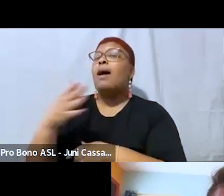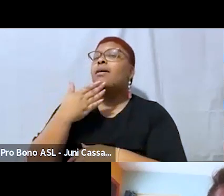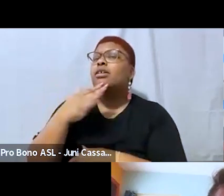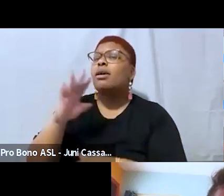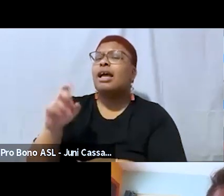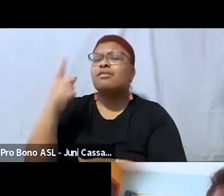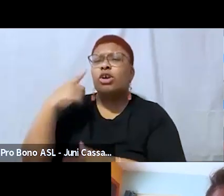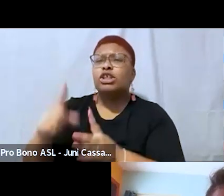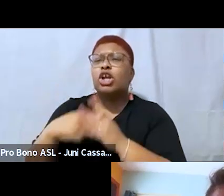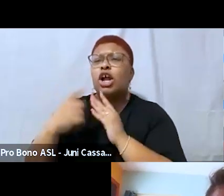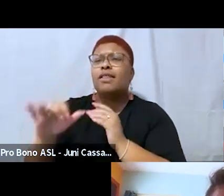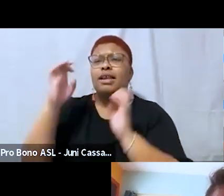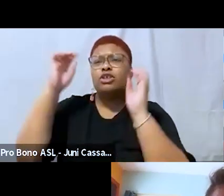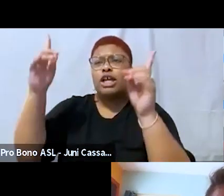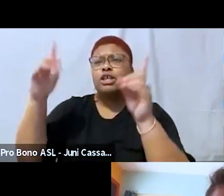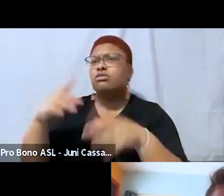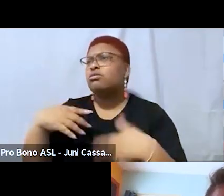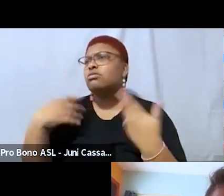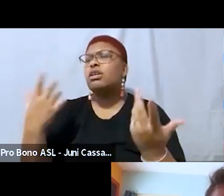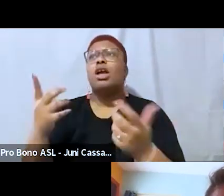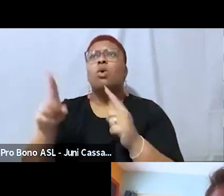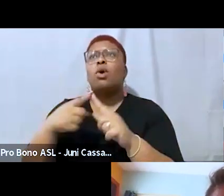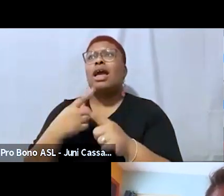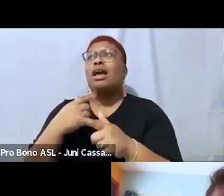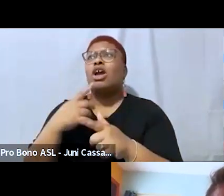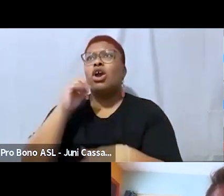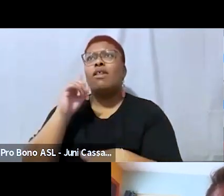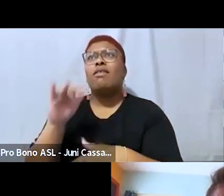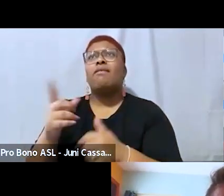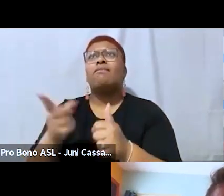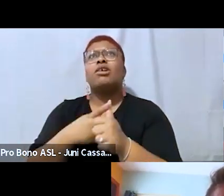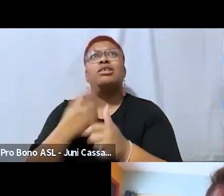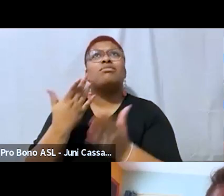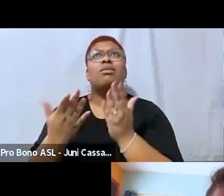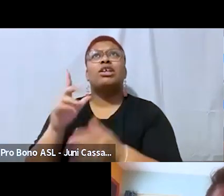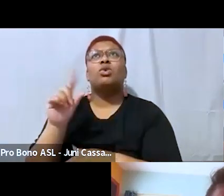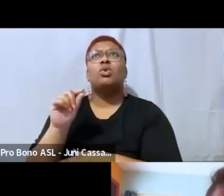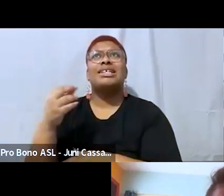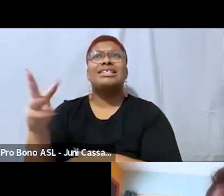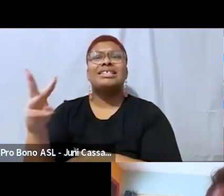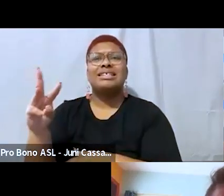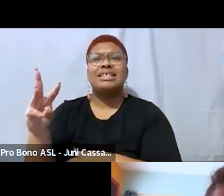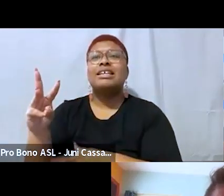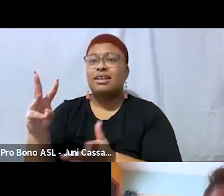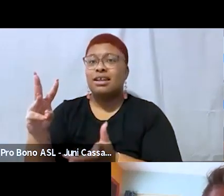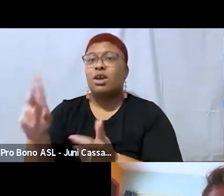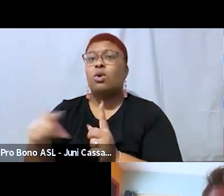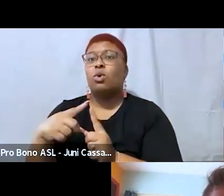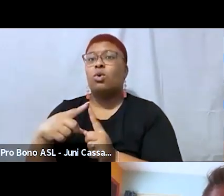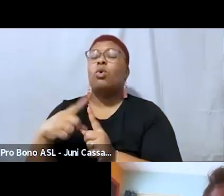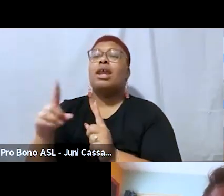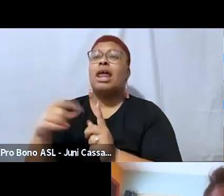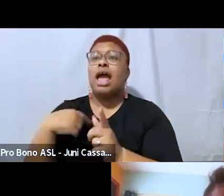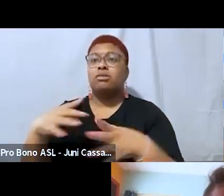this i'd say it's probably 2016 um where i really kind of embraced infinite fat for myself